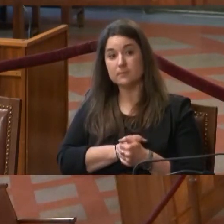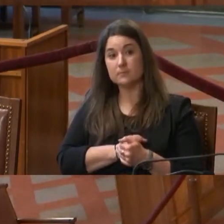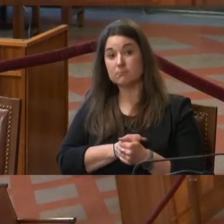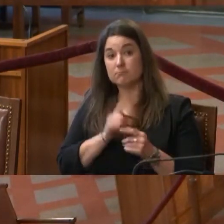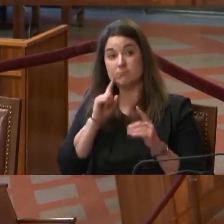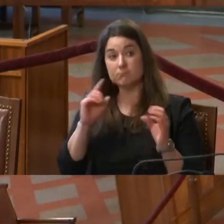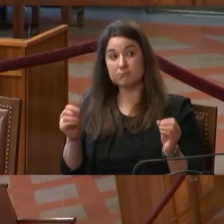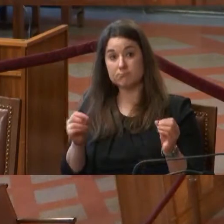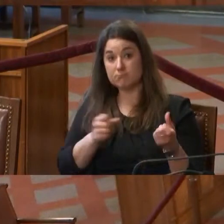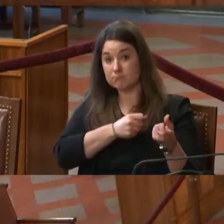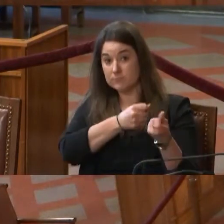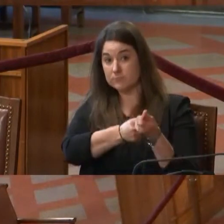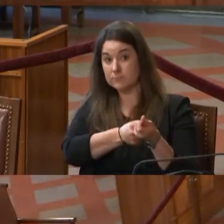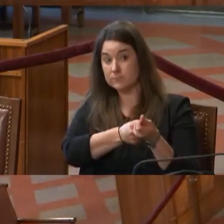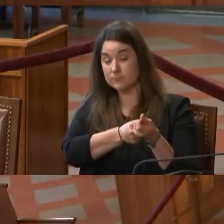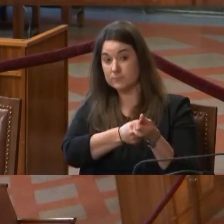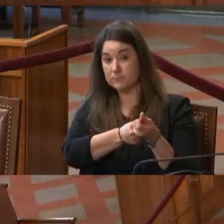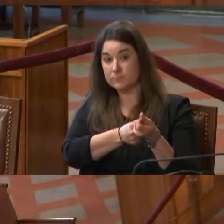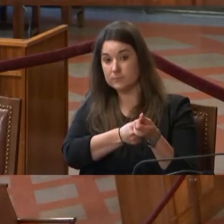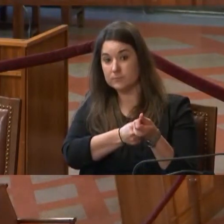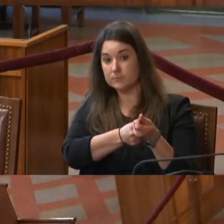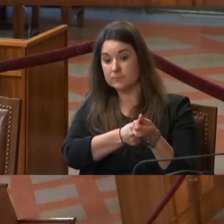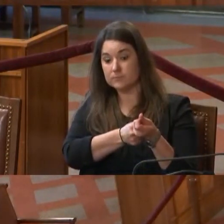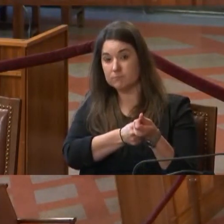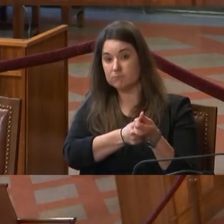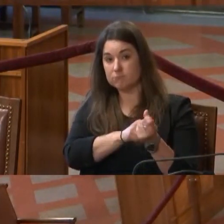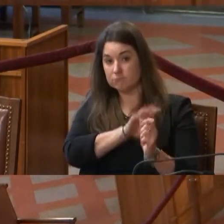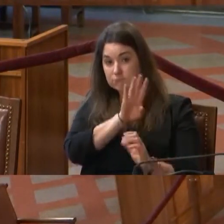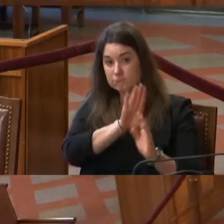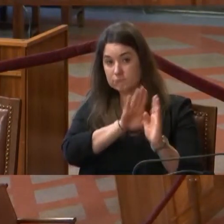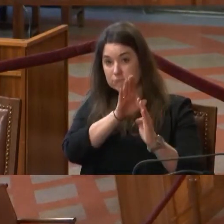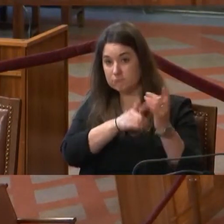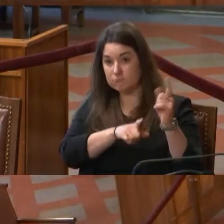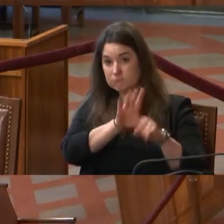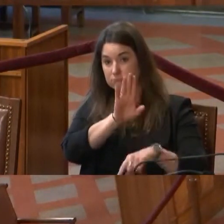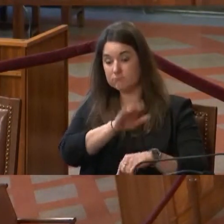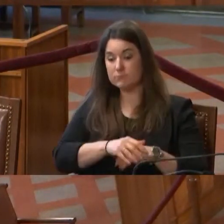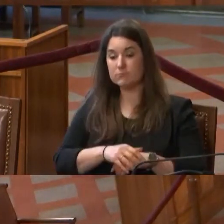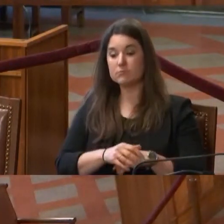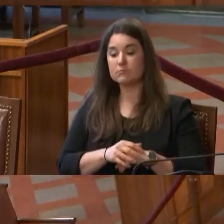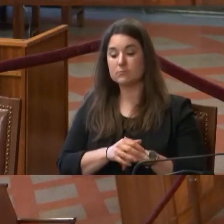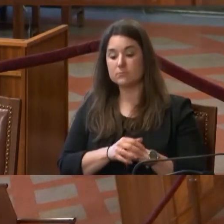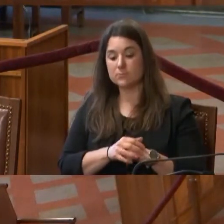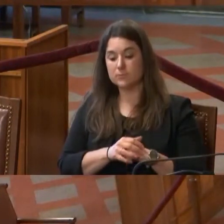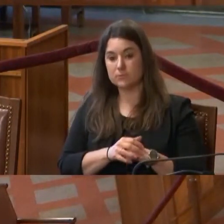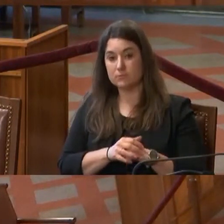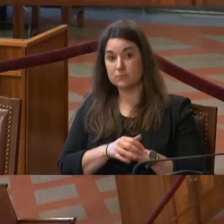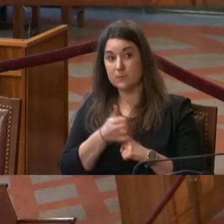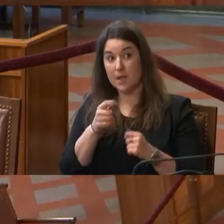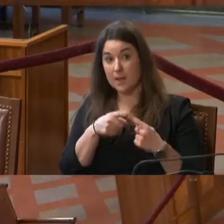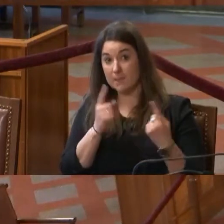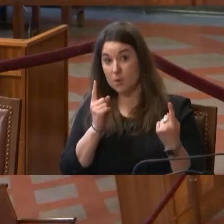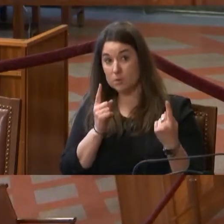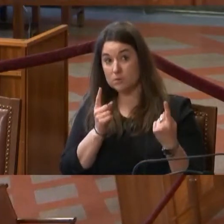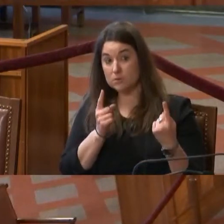Hearing none, all those in favor? Aye. Aye. Aye. Aye. Any